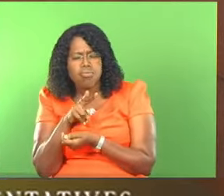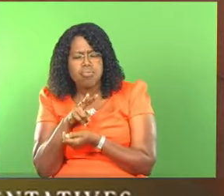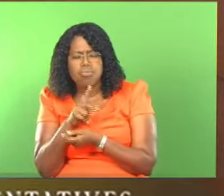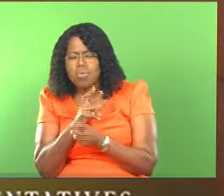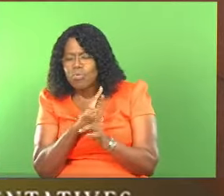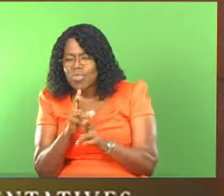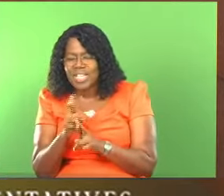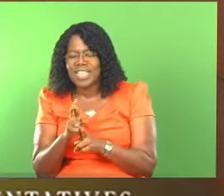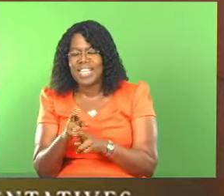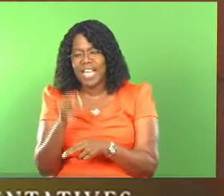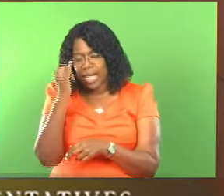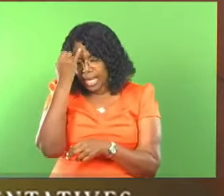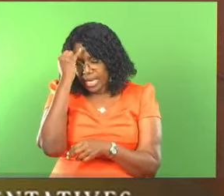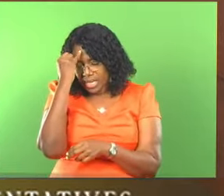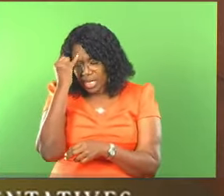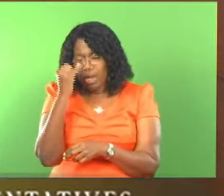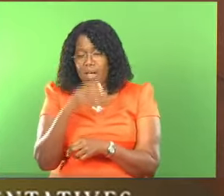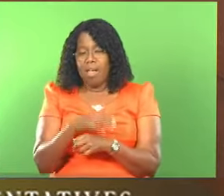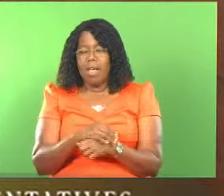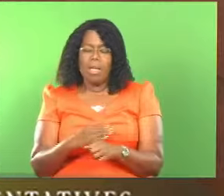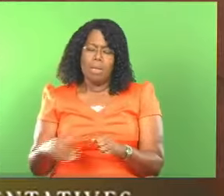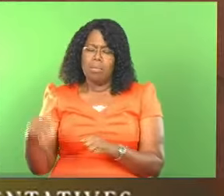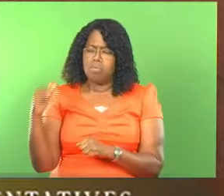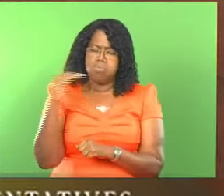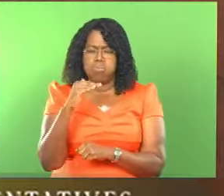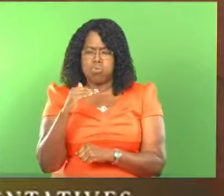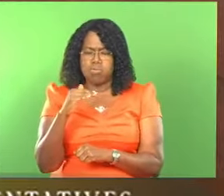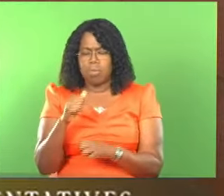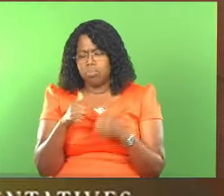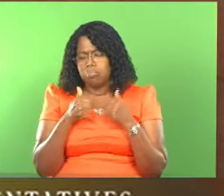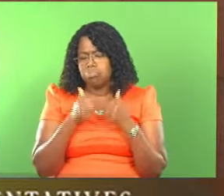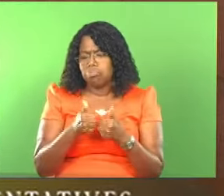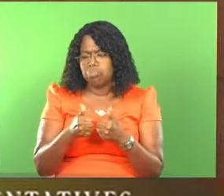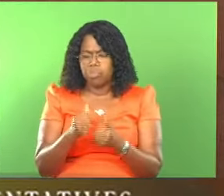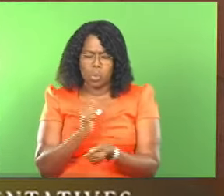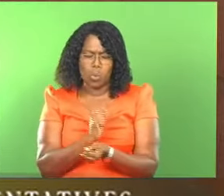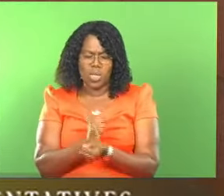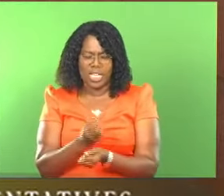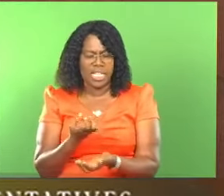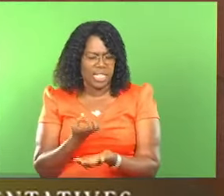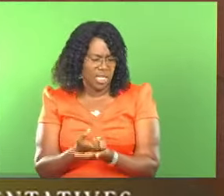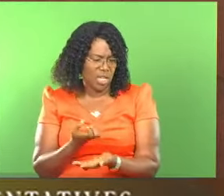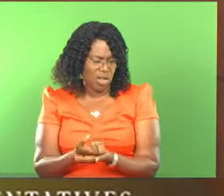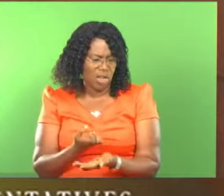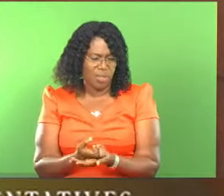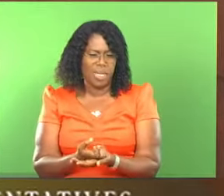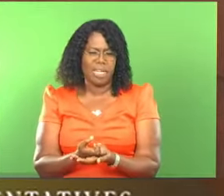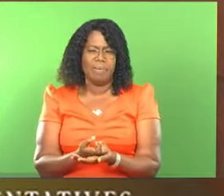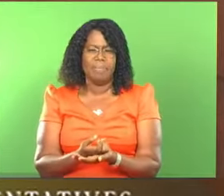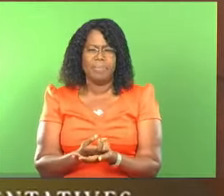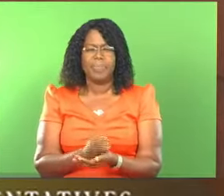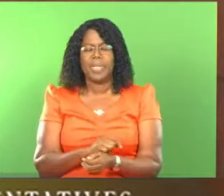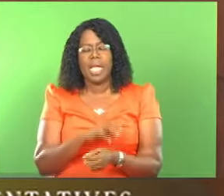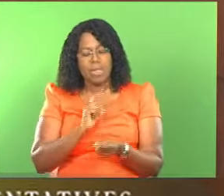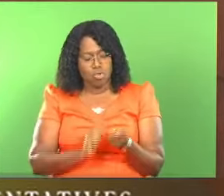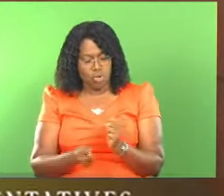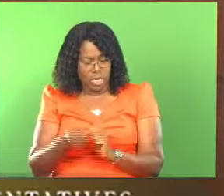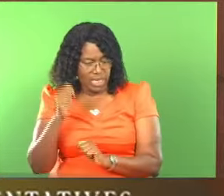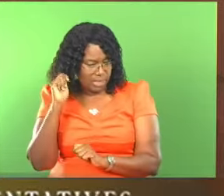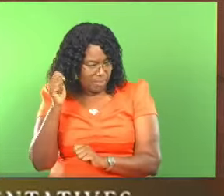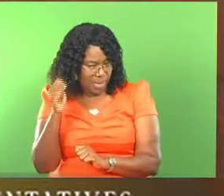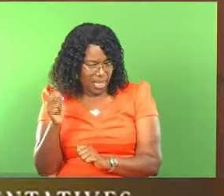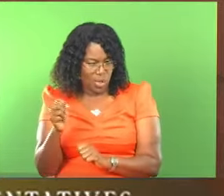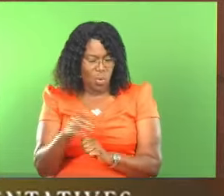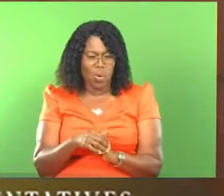in the top 4 in terms of their economy. On the side of the world, Trinidad and Tobago stands as the